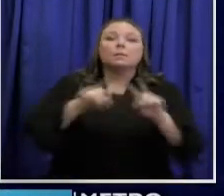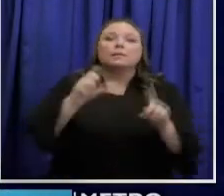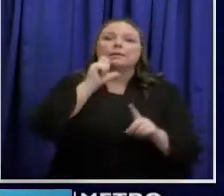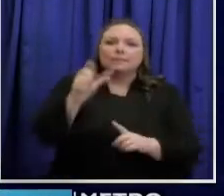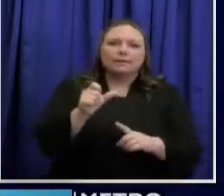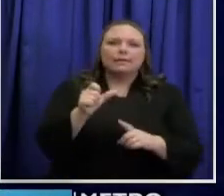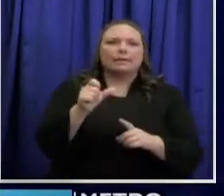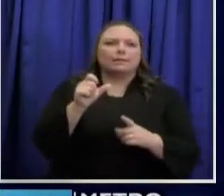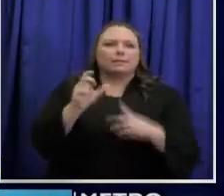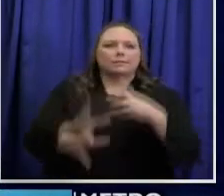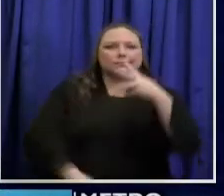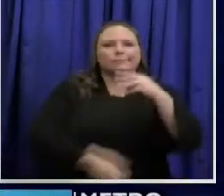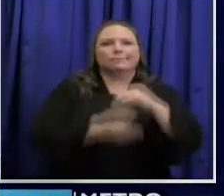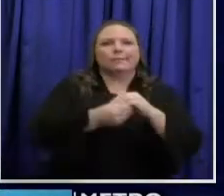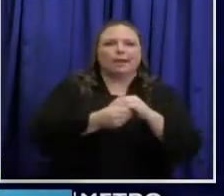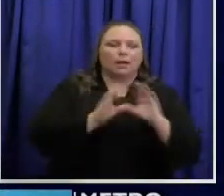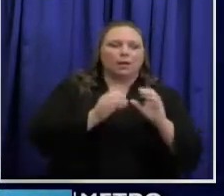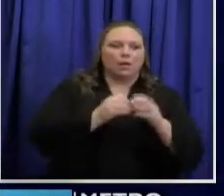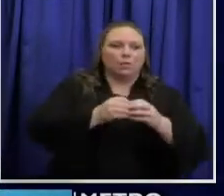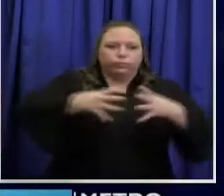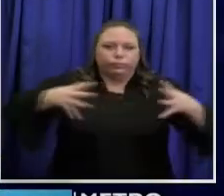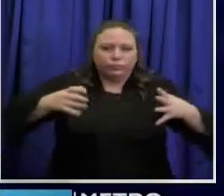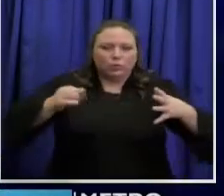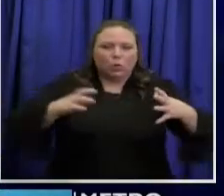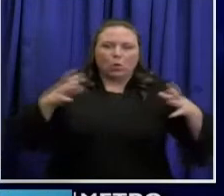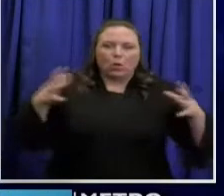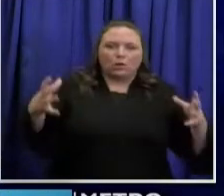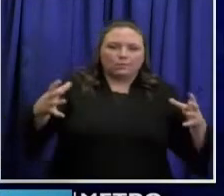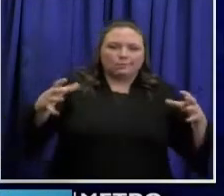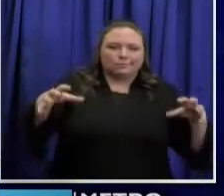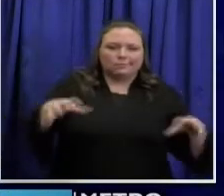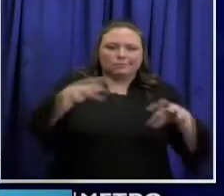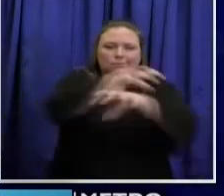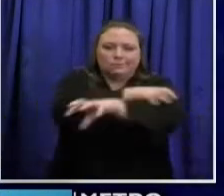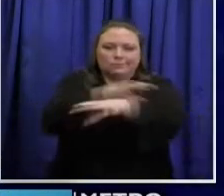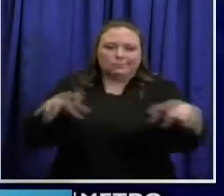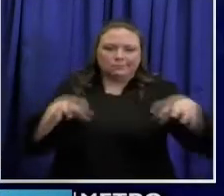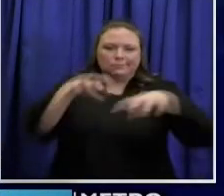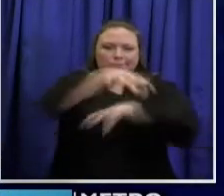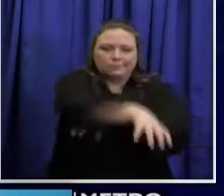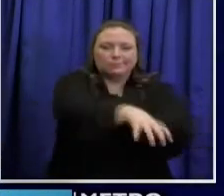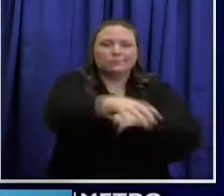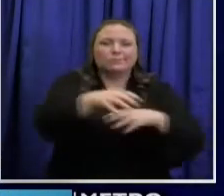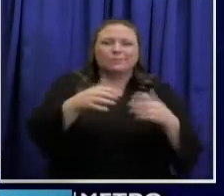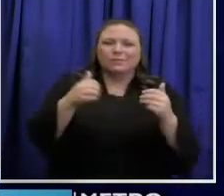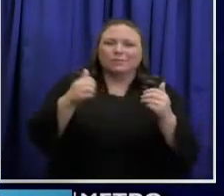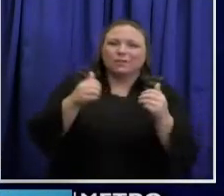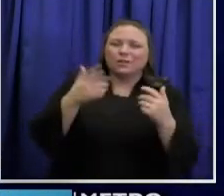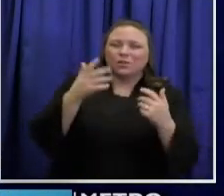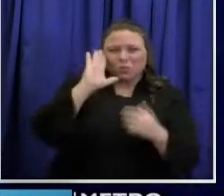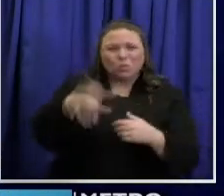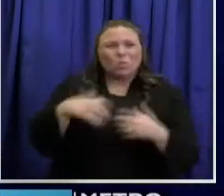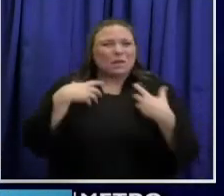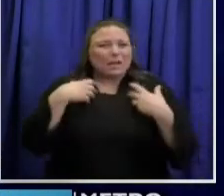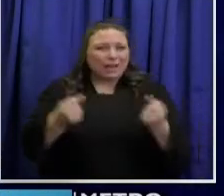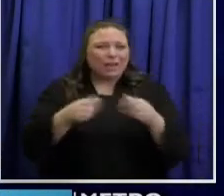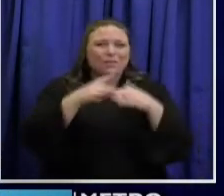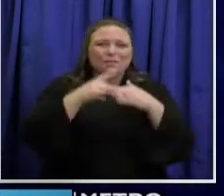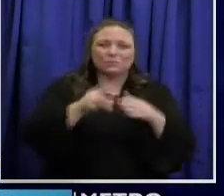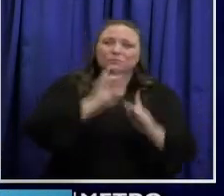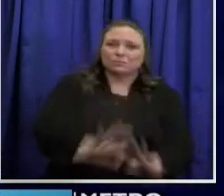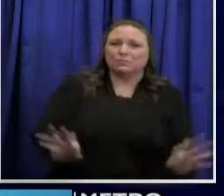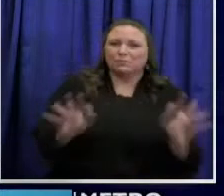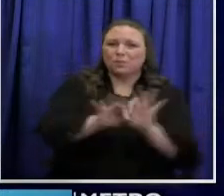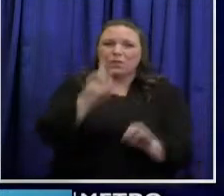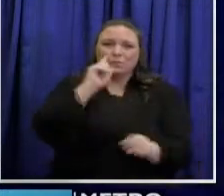out and add pods or cross pod. The health guidance very much, and it's important for, I